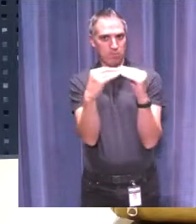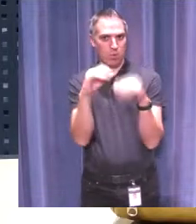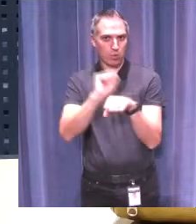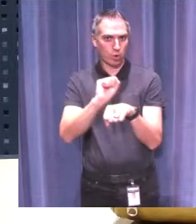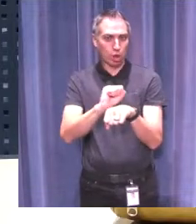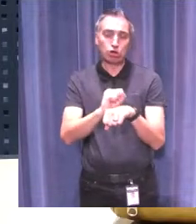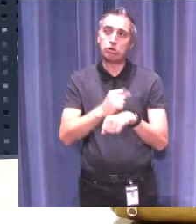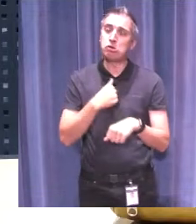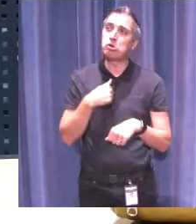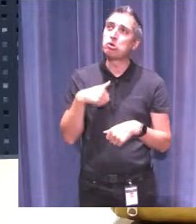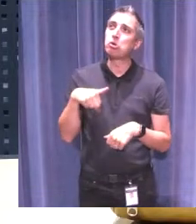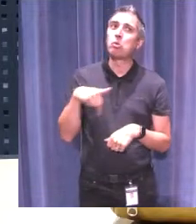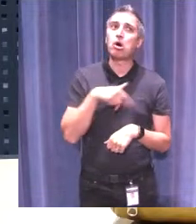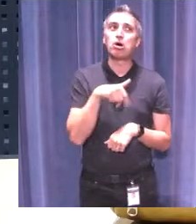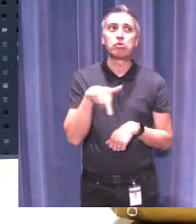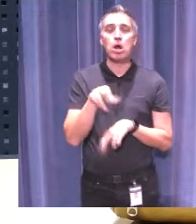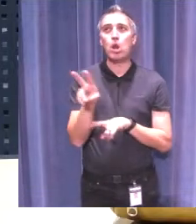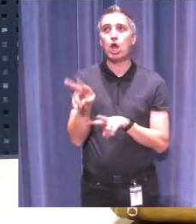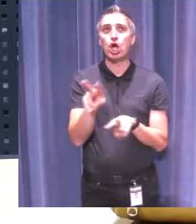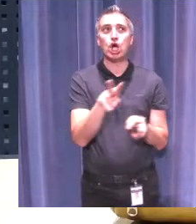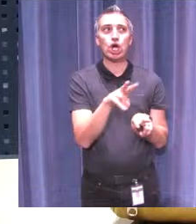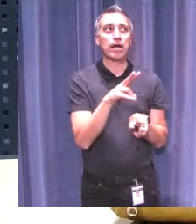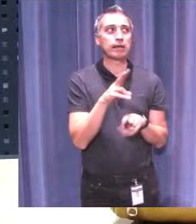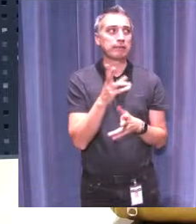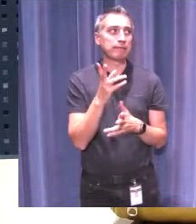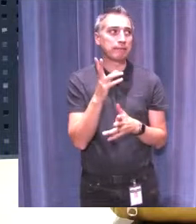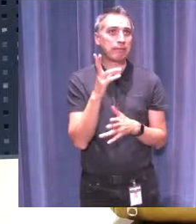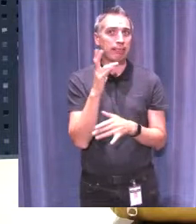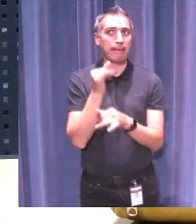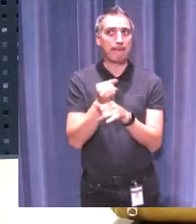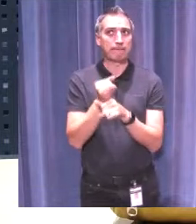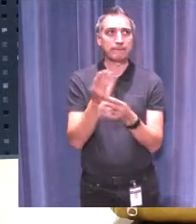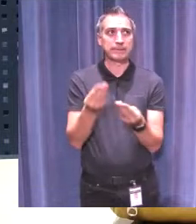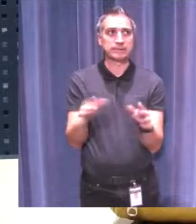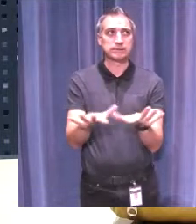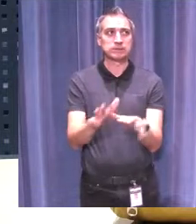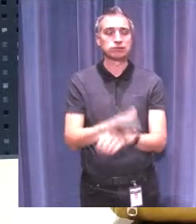Walking around, looking at the campus. I'm